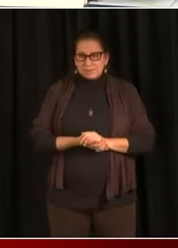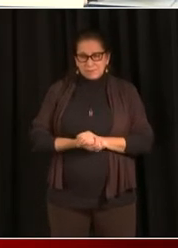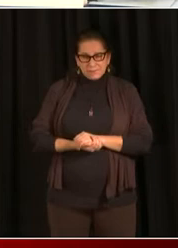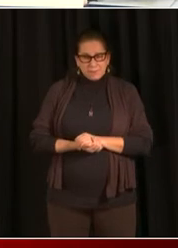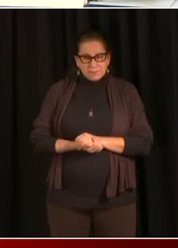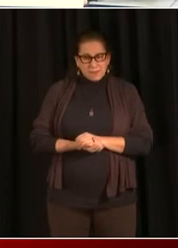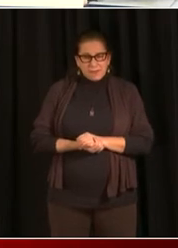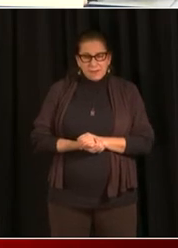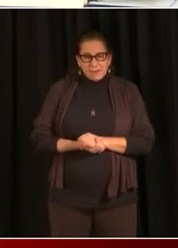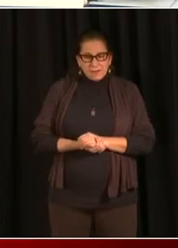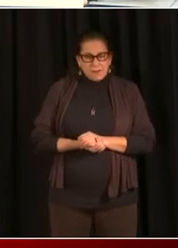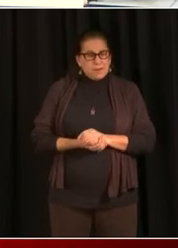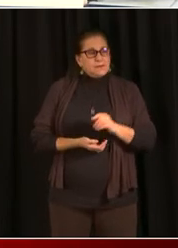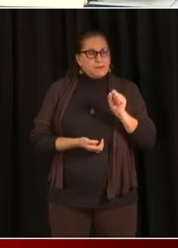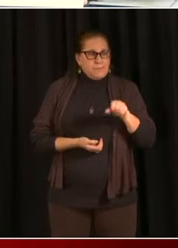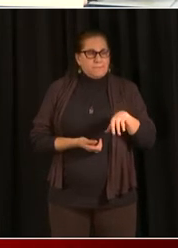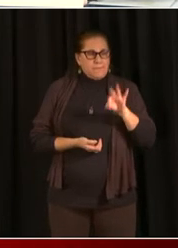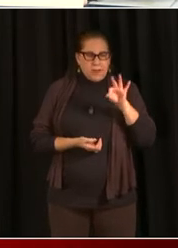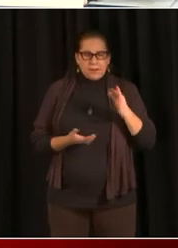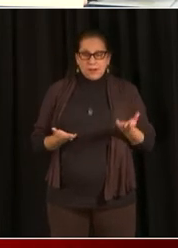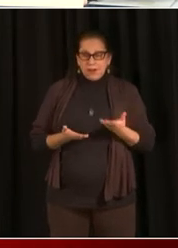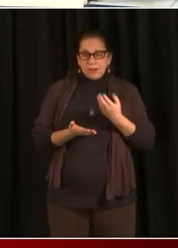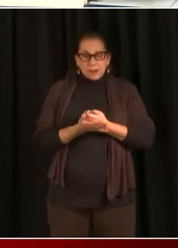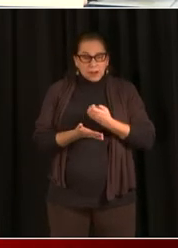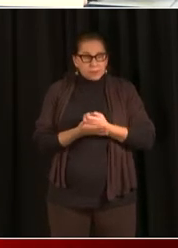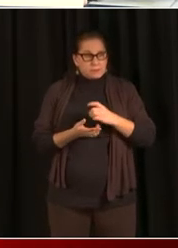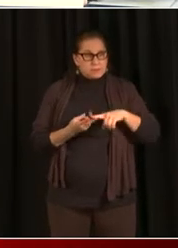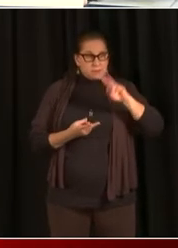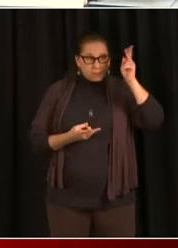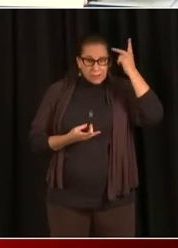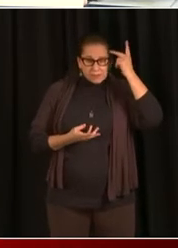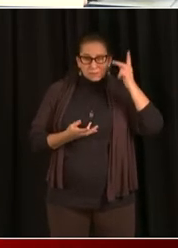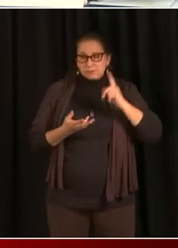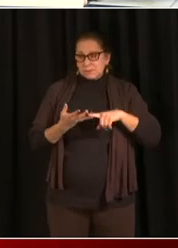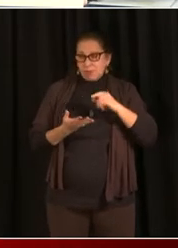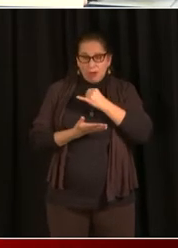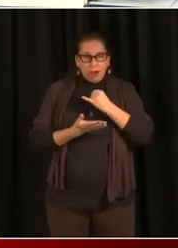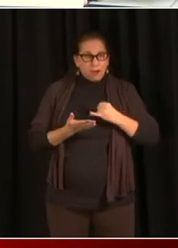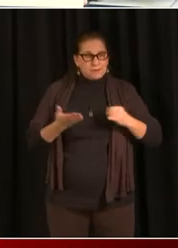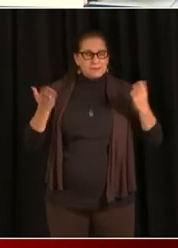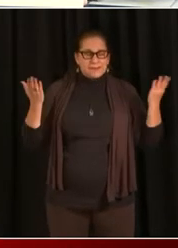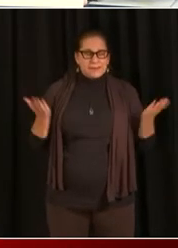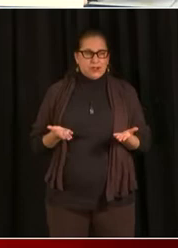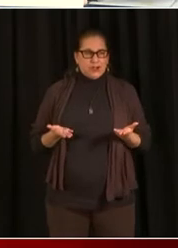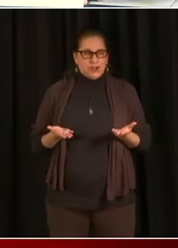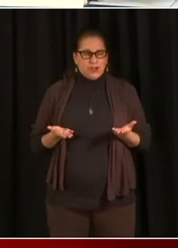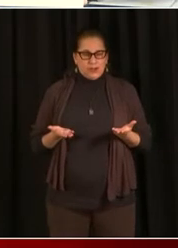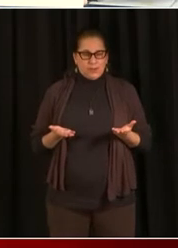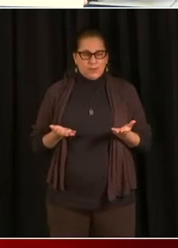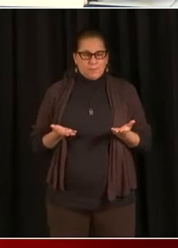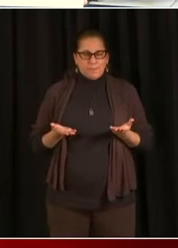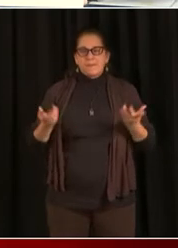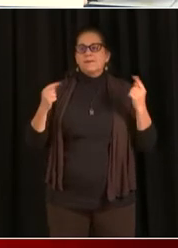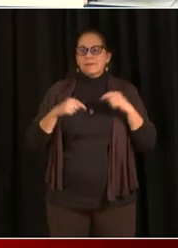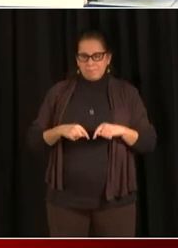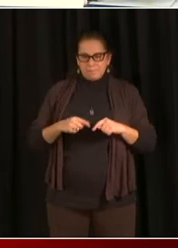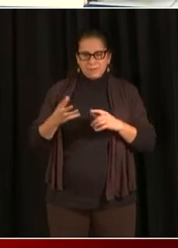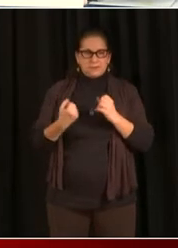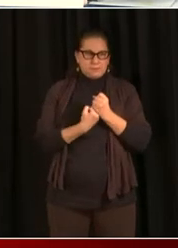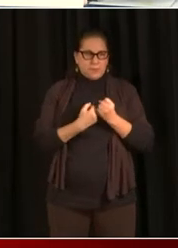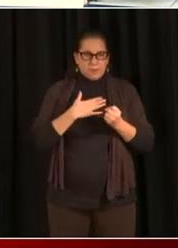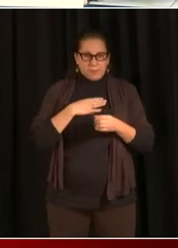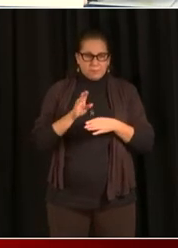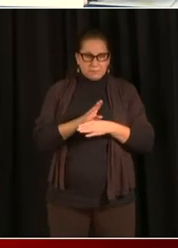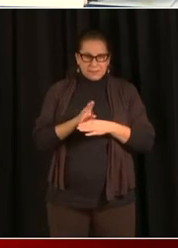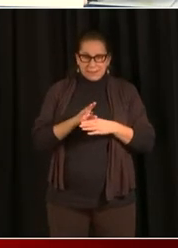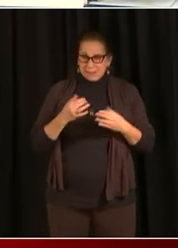that you can find it in DC. And so it's just been an honor to start here, to be in business for 7 years,